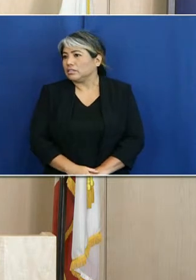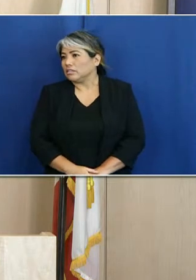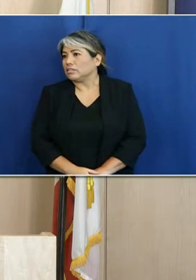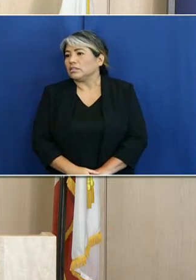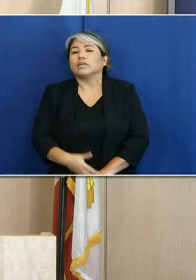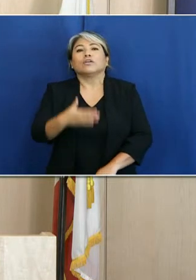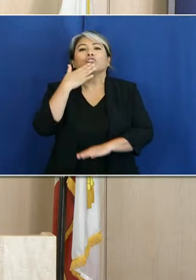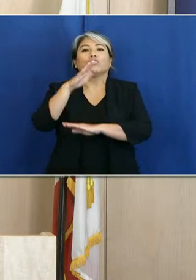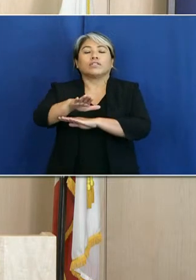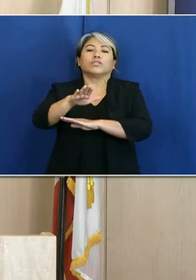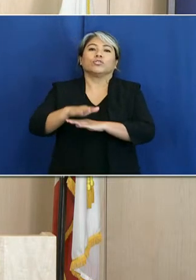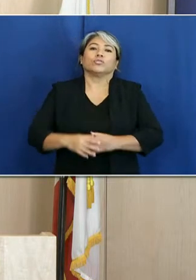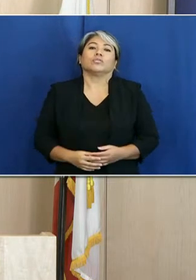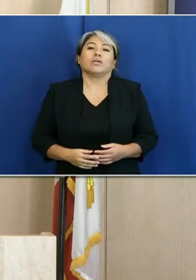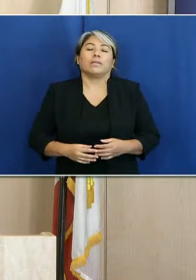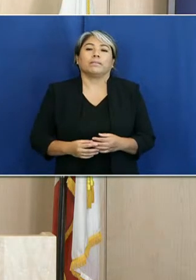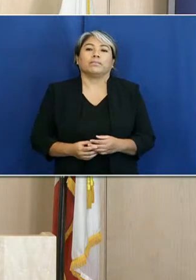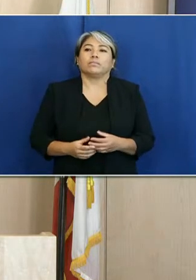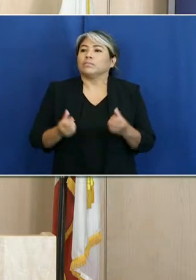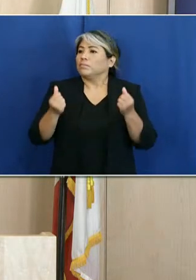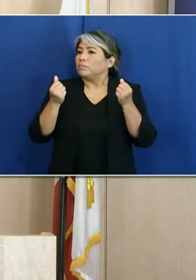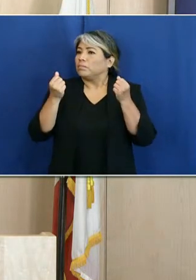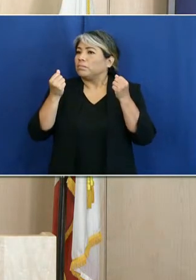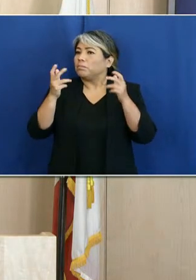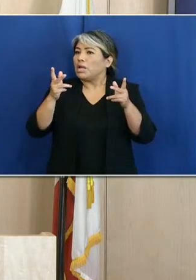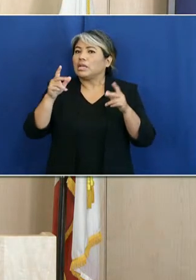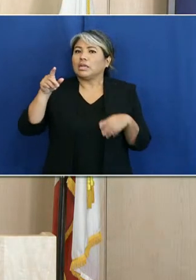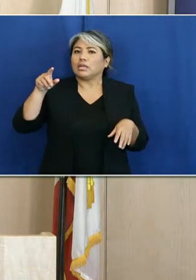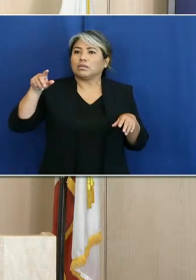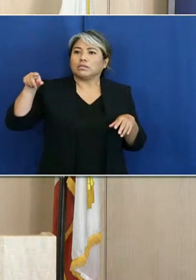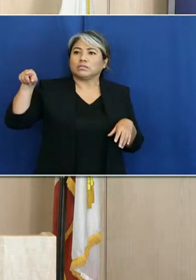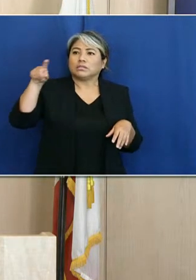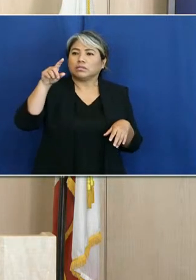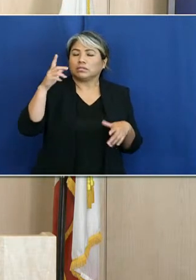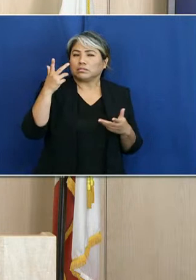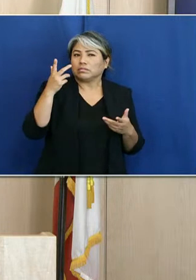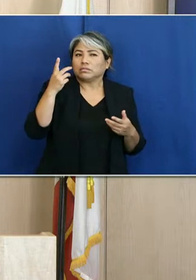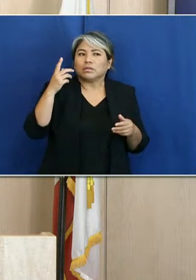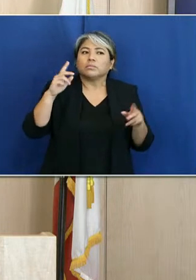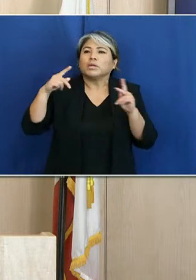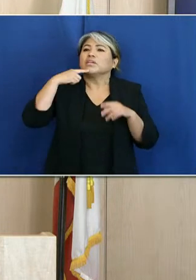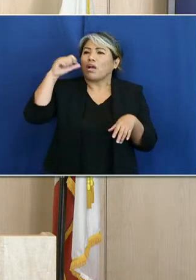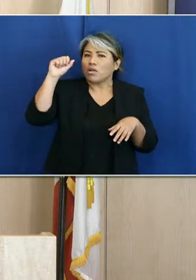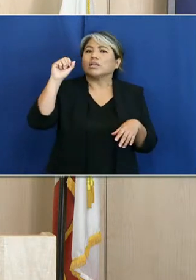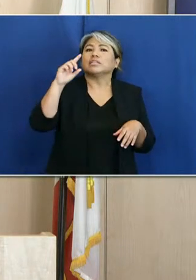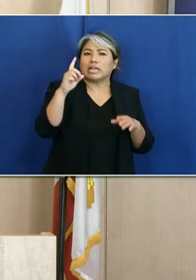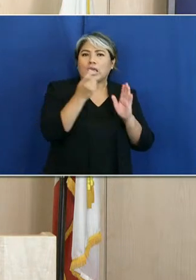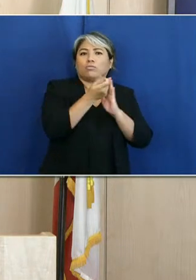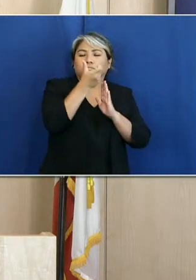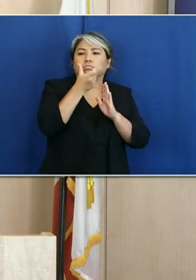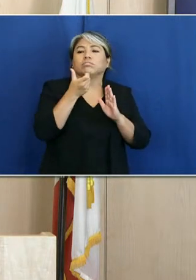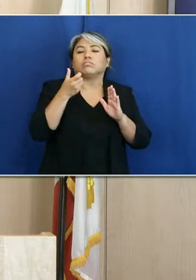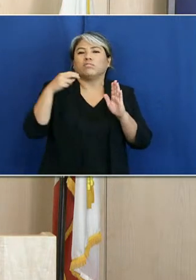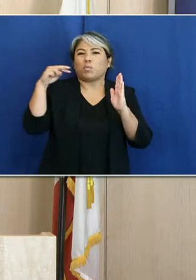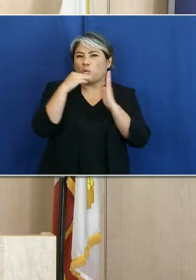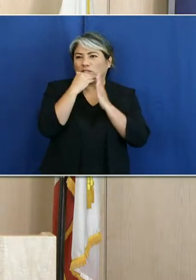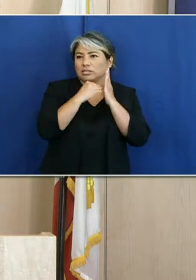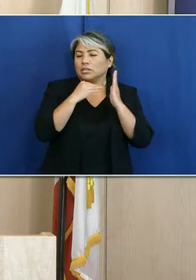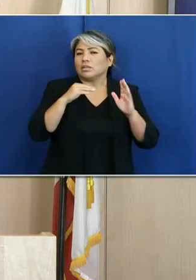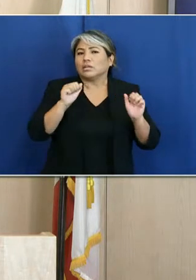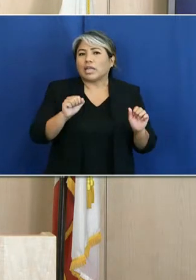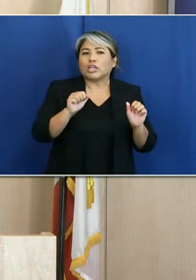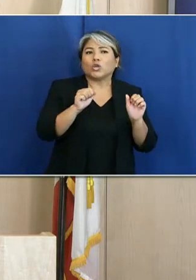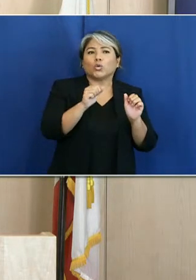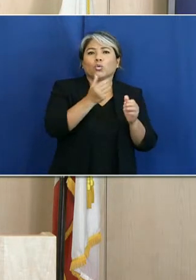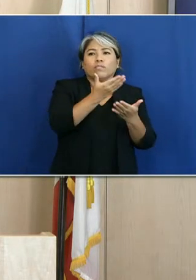Good afternoon. Many expected San Diego County could be off the watch list today, but you've clarified that technically, based